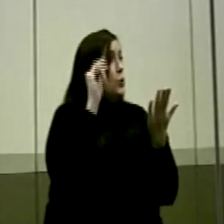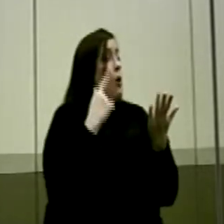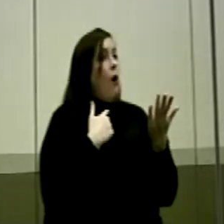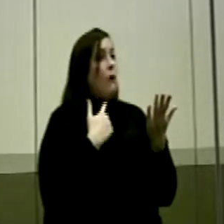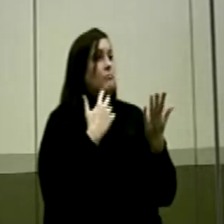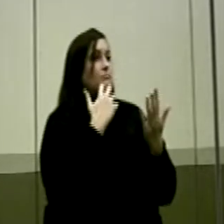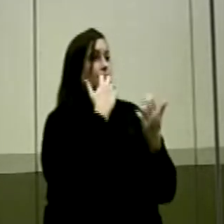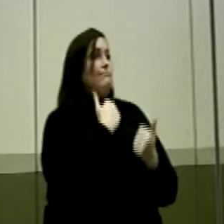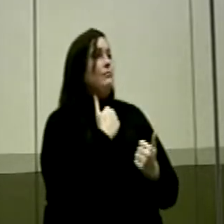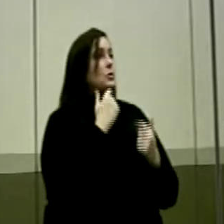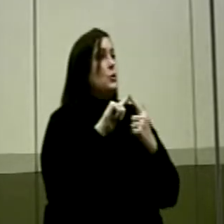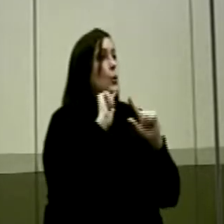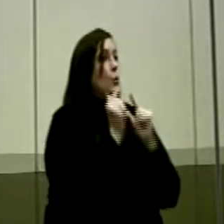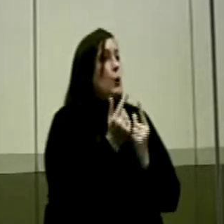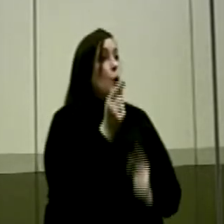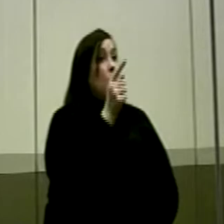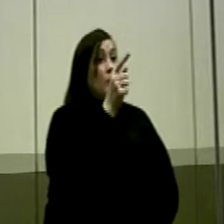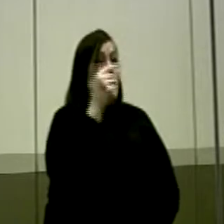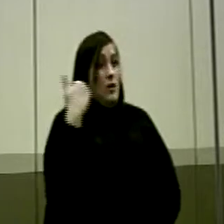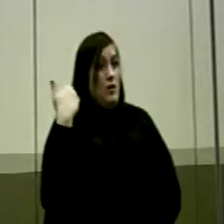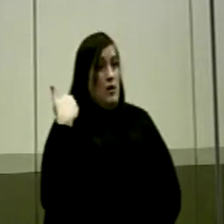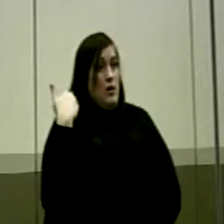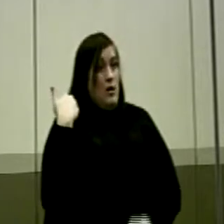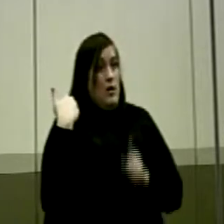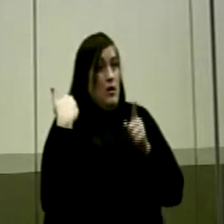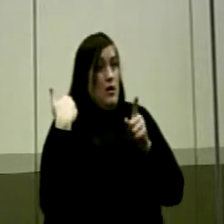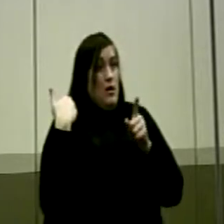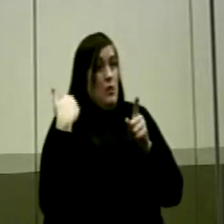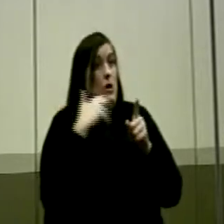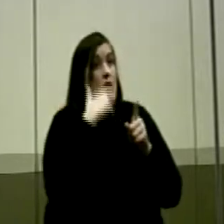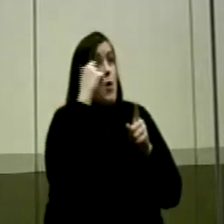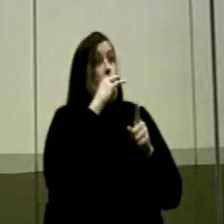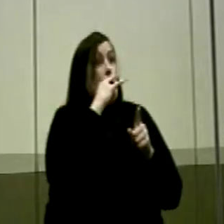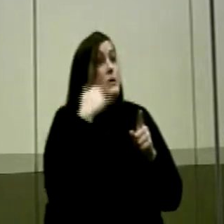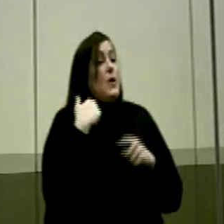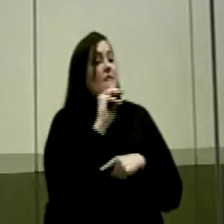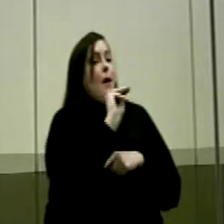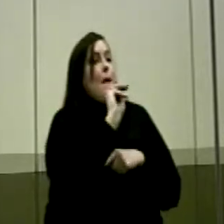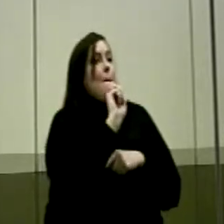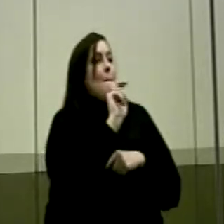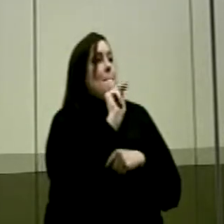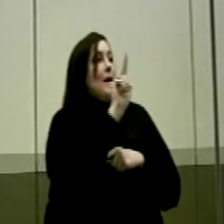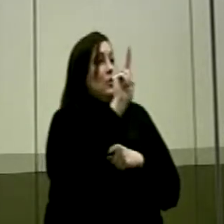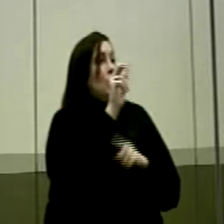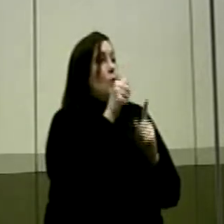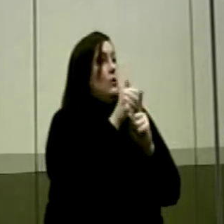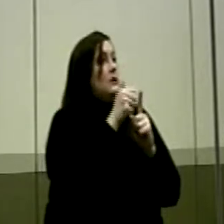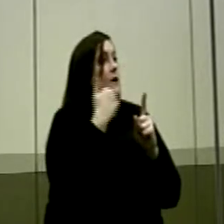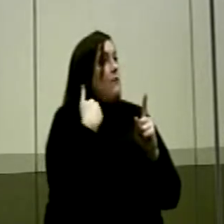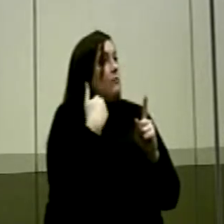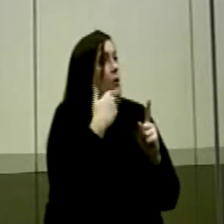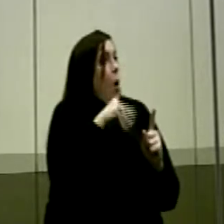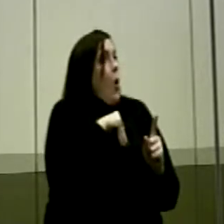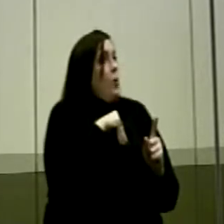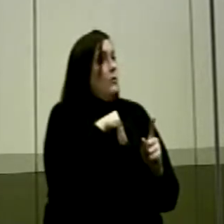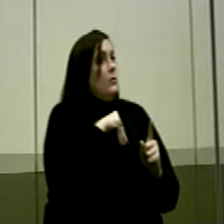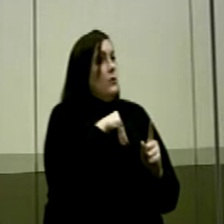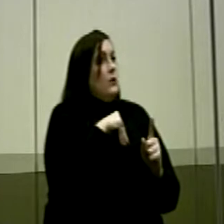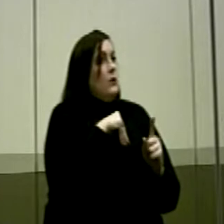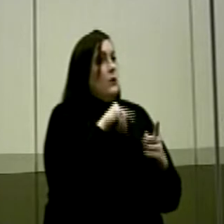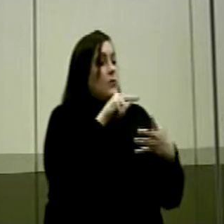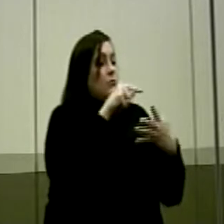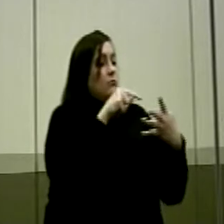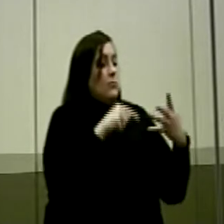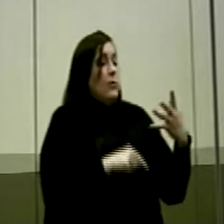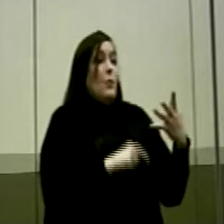Yeah. Yeah. Create a menu with older kids too. They each have their own menu, but on there are not necessarily things that we have to buy.